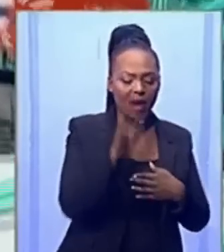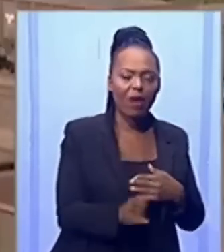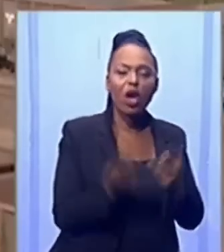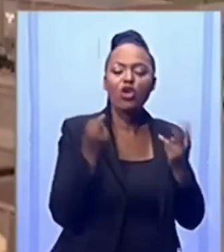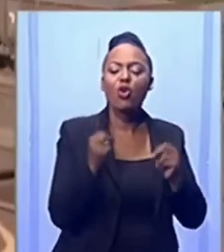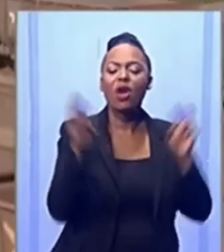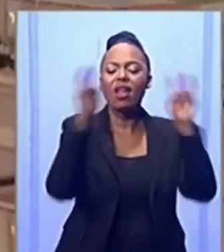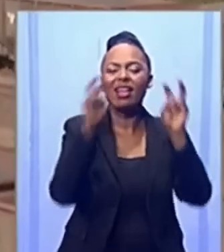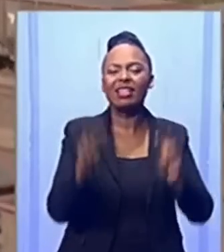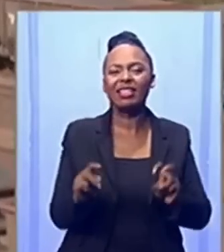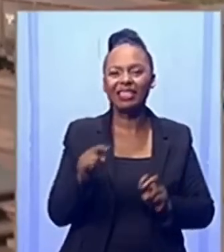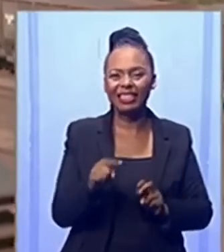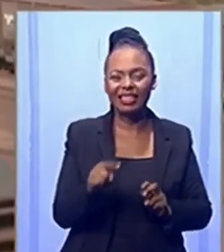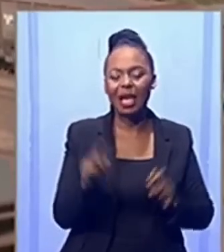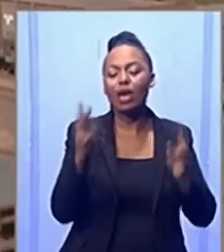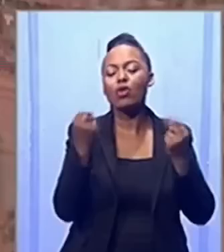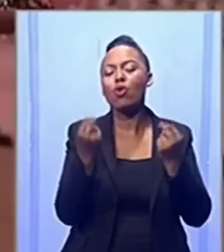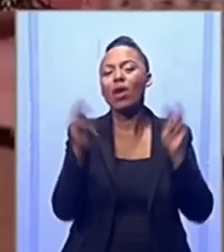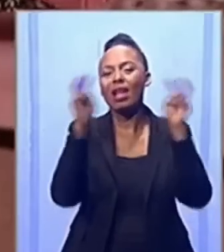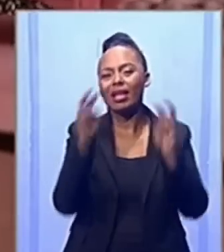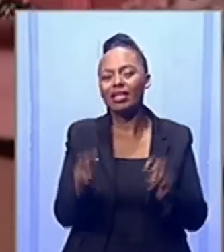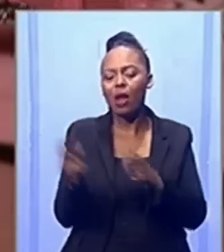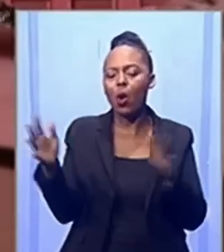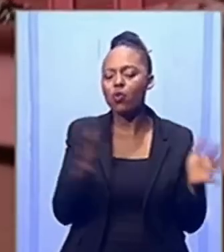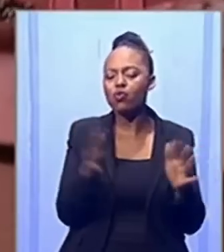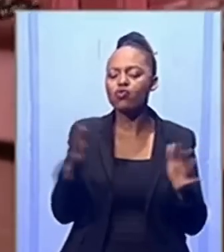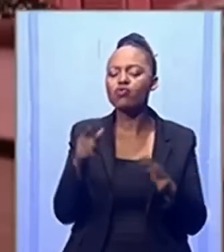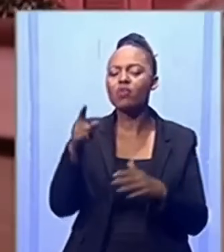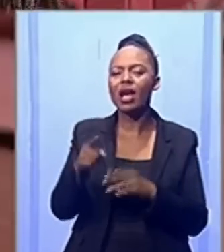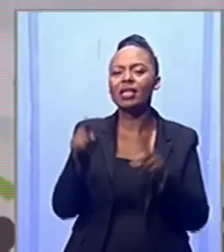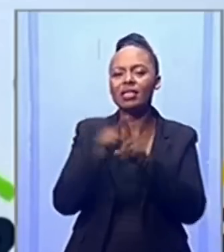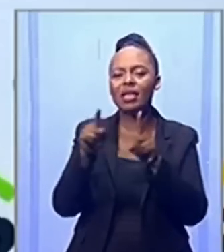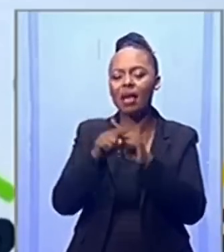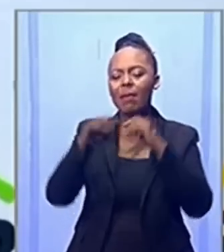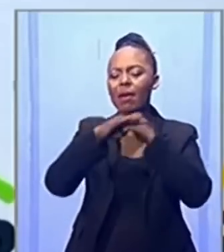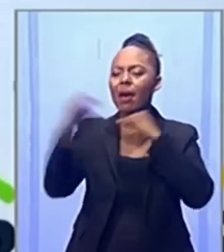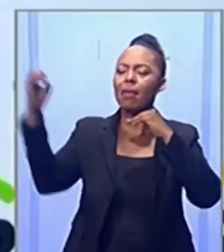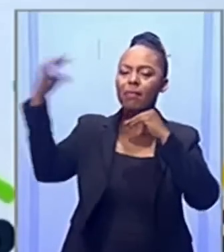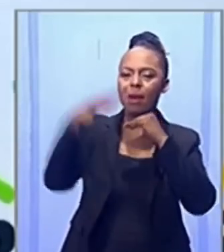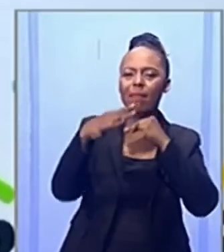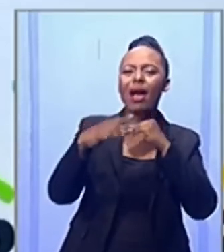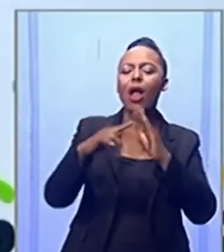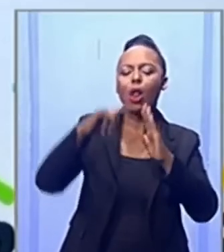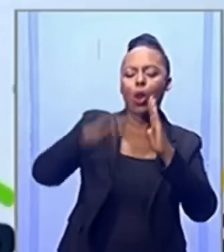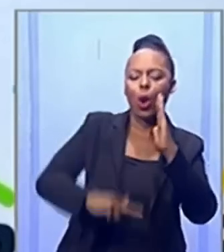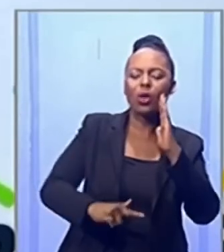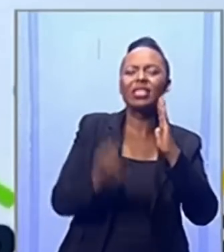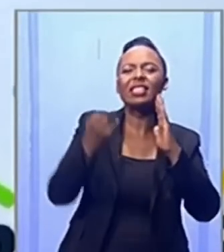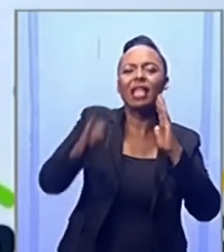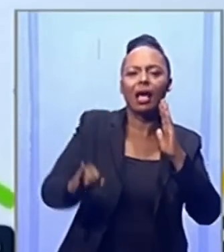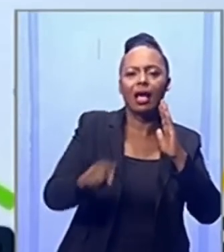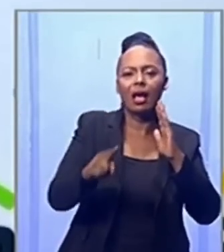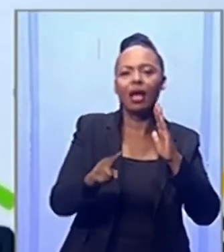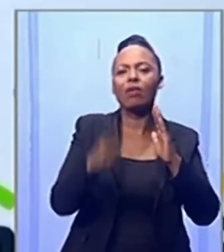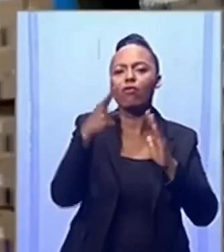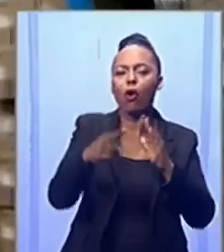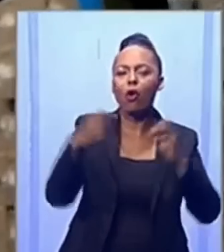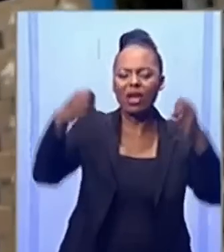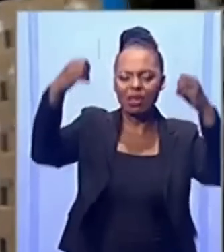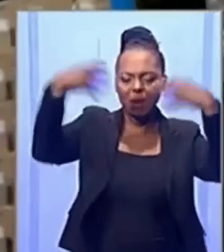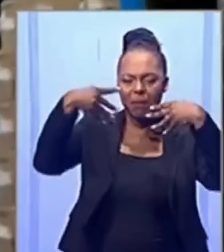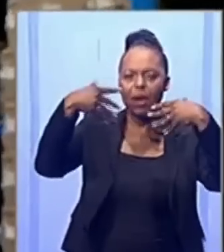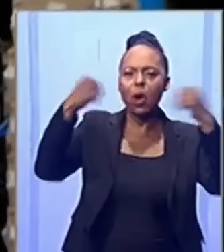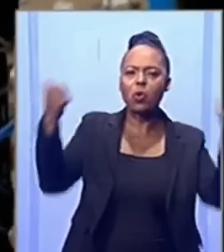renewable e tlase go fetla motlakase e ka thuša e fela bothata ke gore a re be